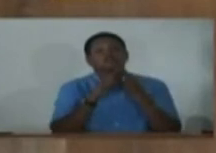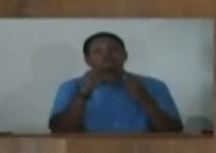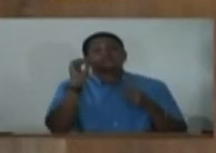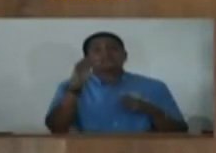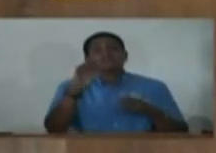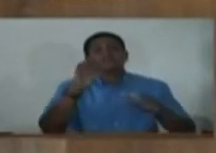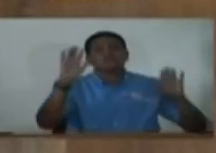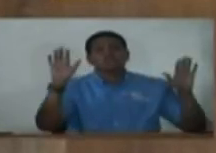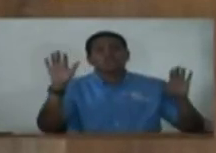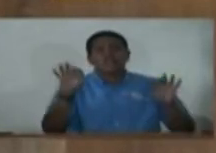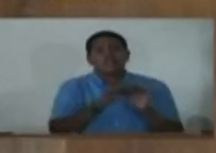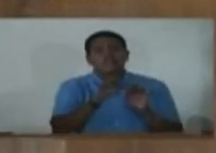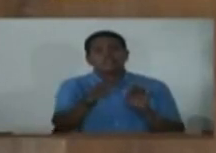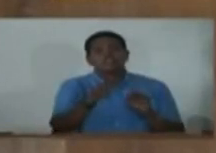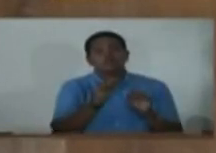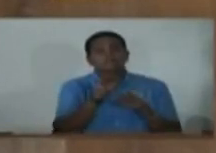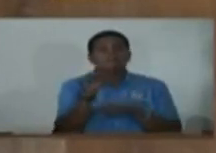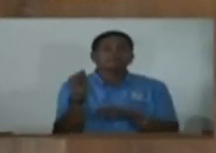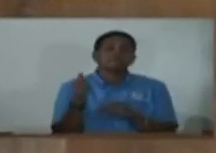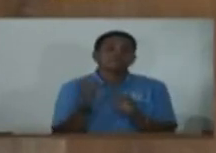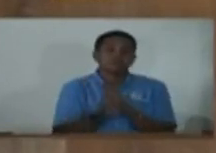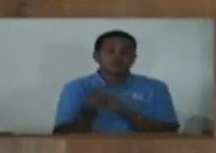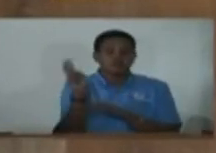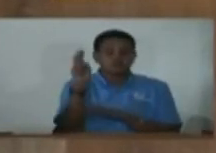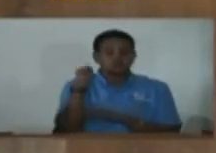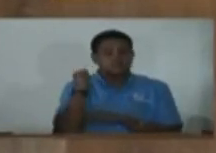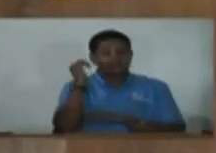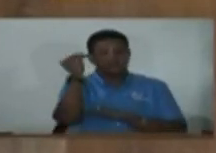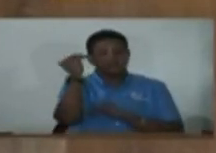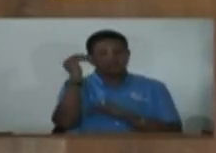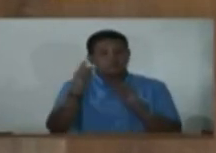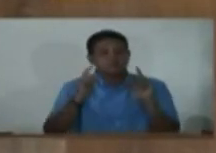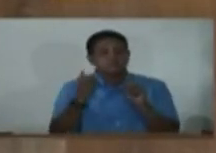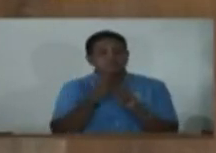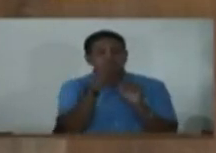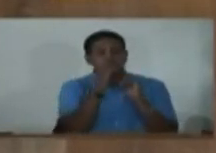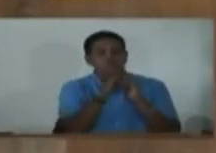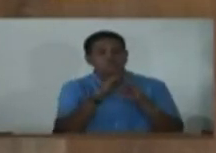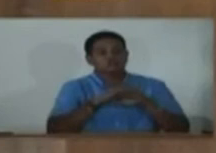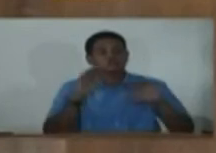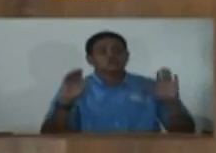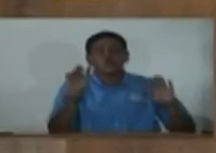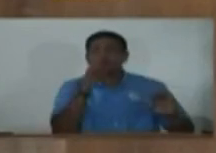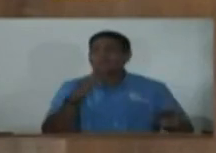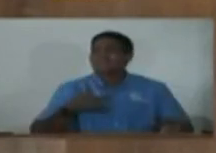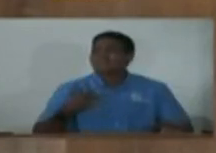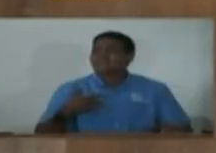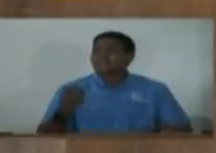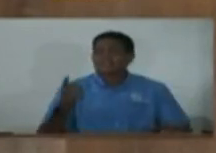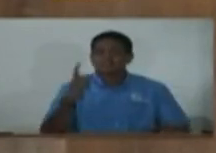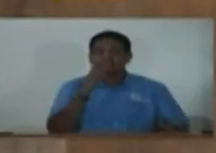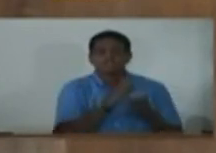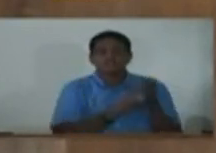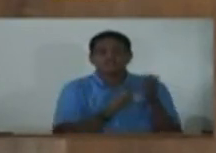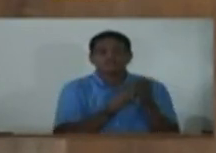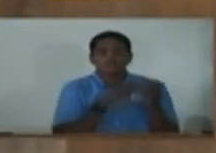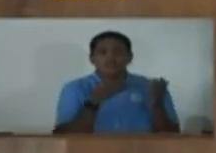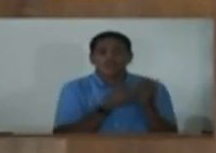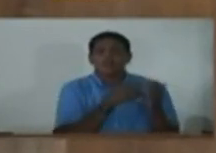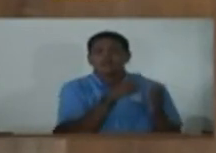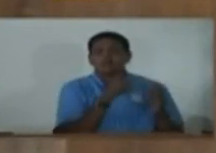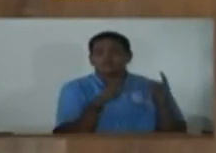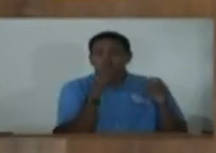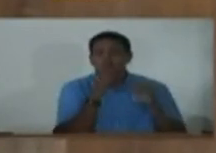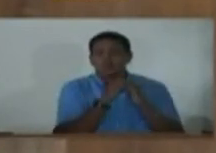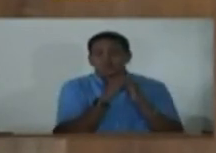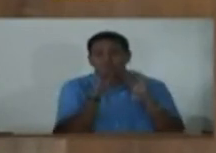on Sundays beyond 2 o'clock. There are persons who worship on Sundays who feel it's a discriminatory against them, the way the rule